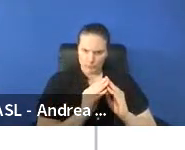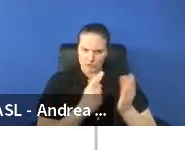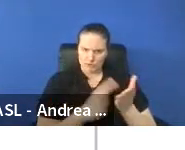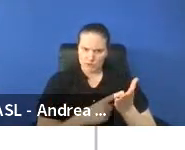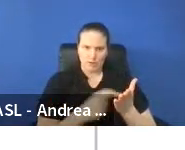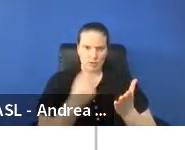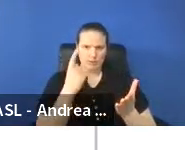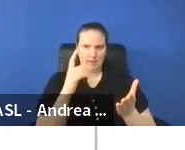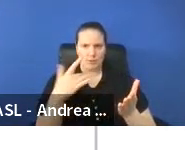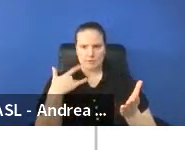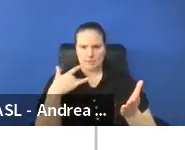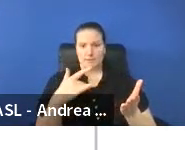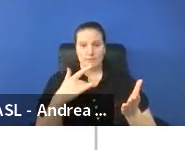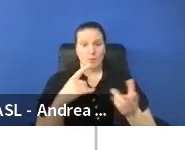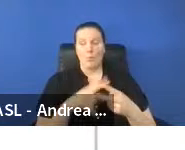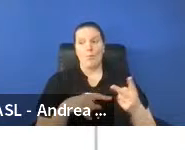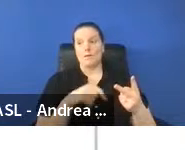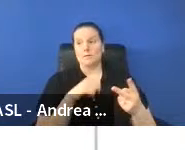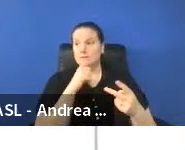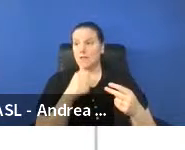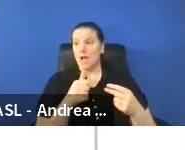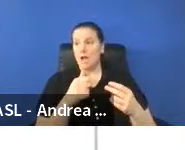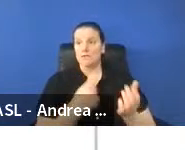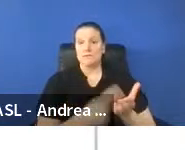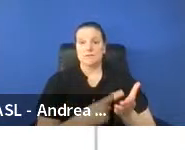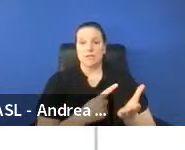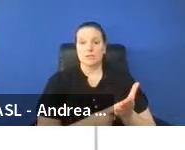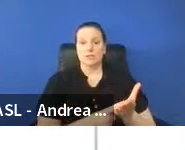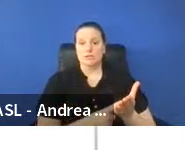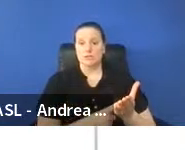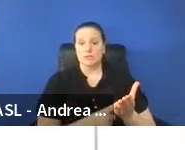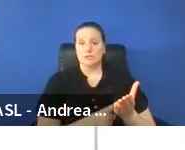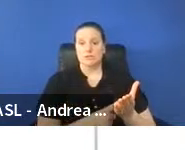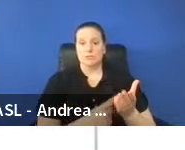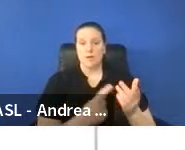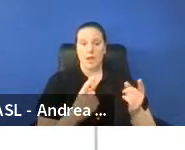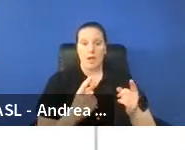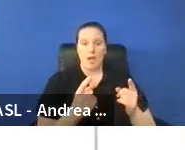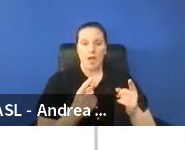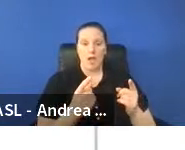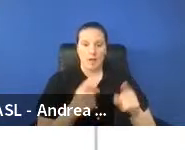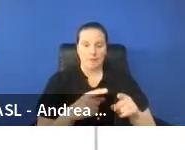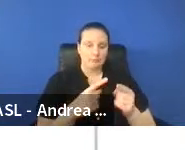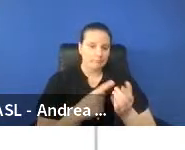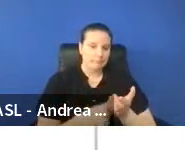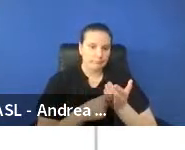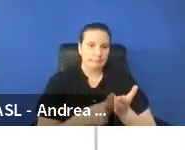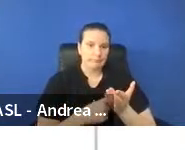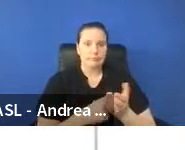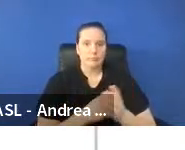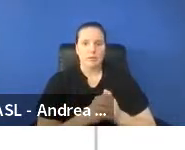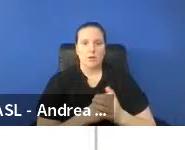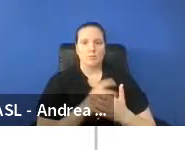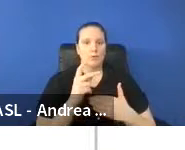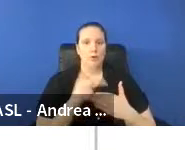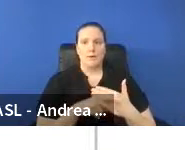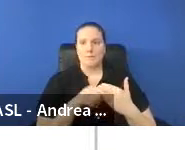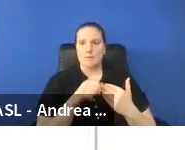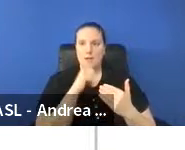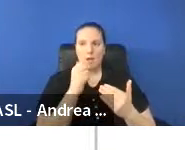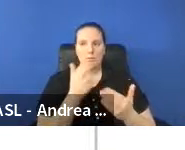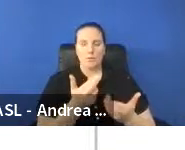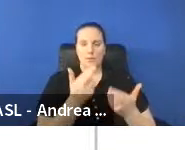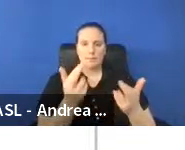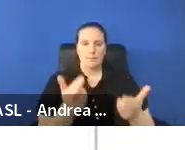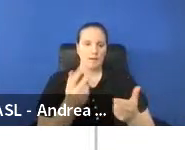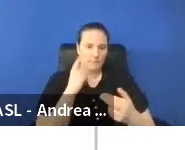are. What it is not, the tolling discussion that we'll be having and culminating in April. Our program will not be making a